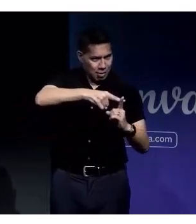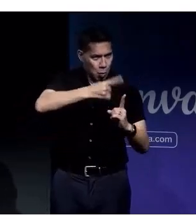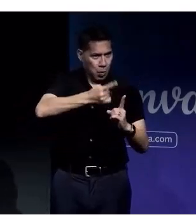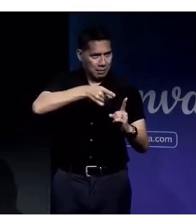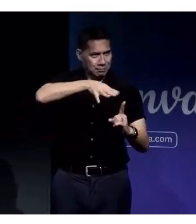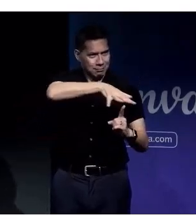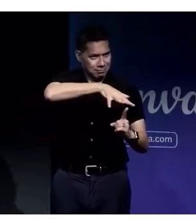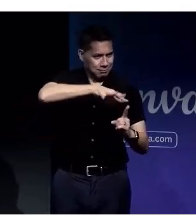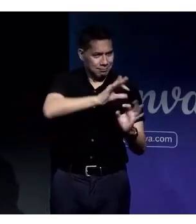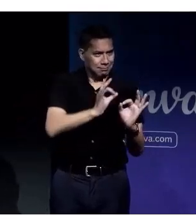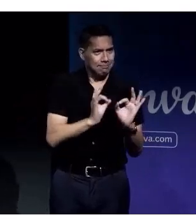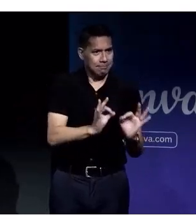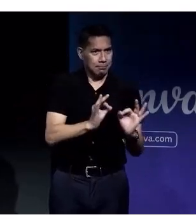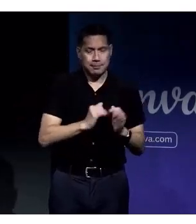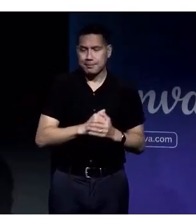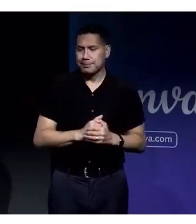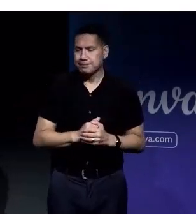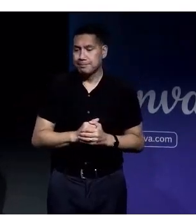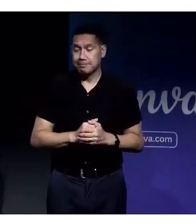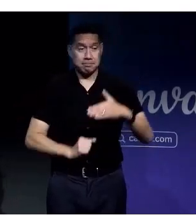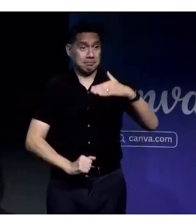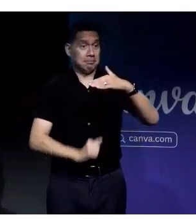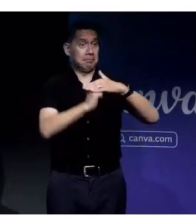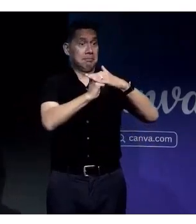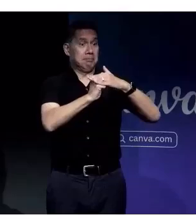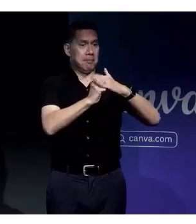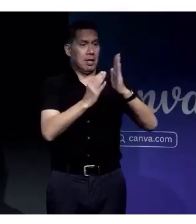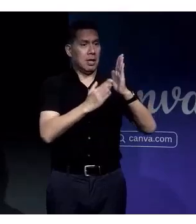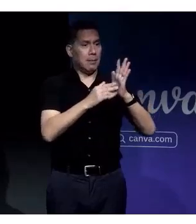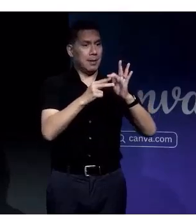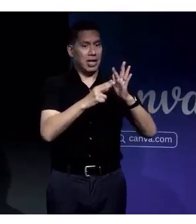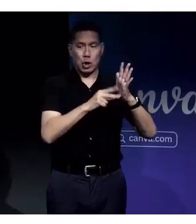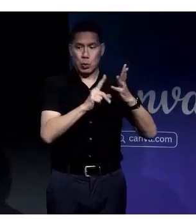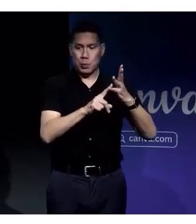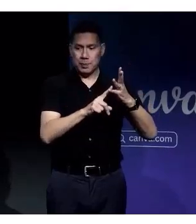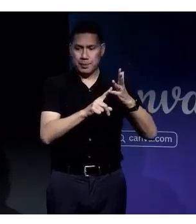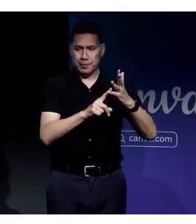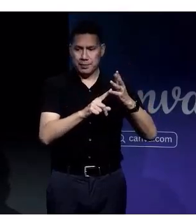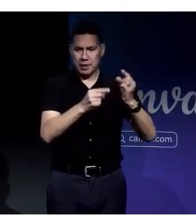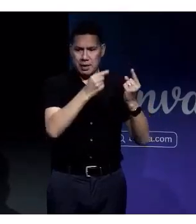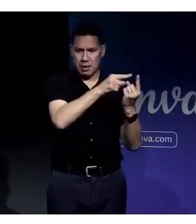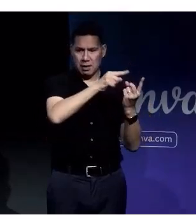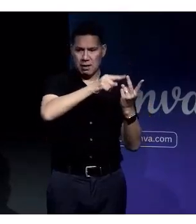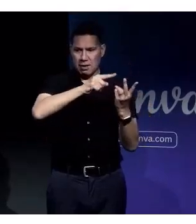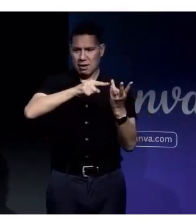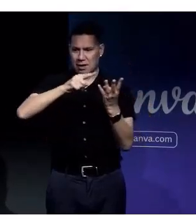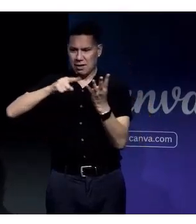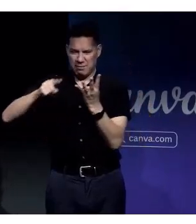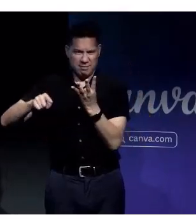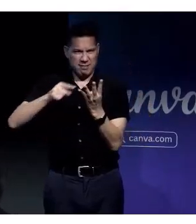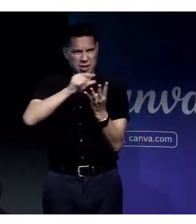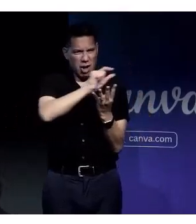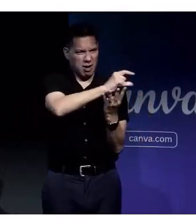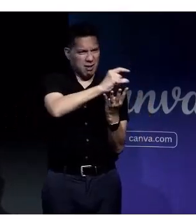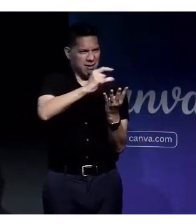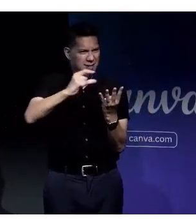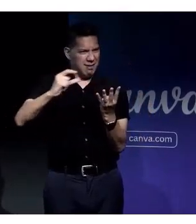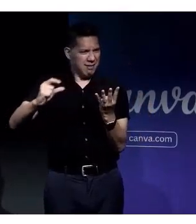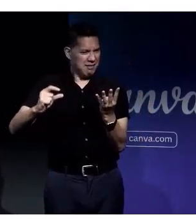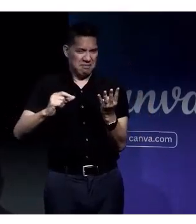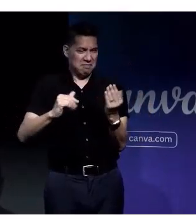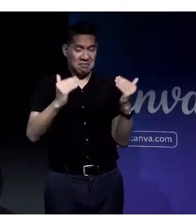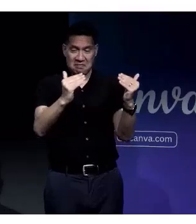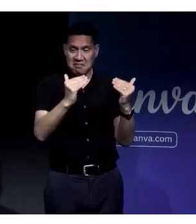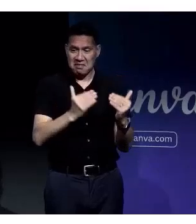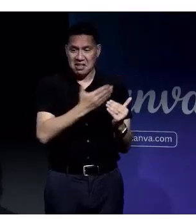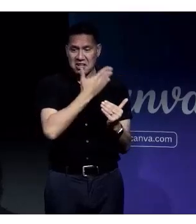place. So starting from the top, we've got the menus. Profile menu, help and contact menu, pretty standard start. We've got a